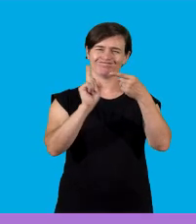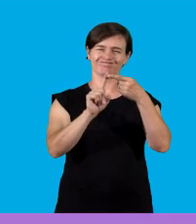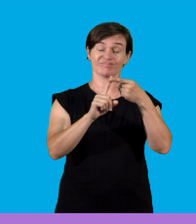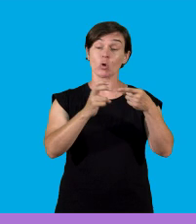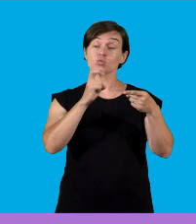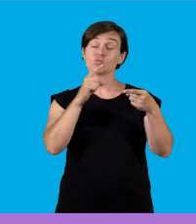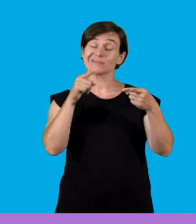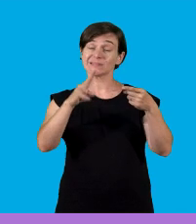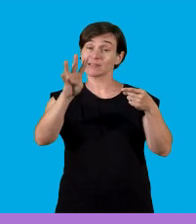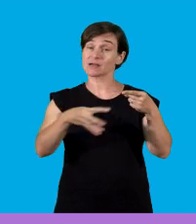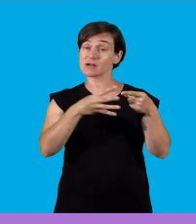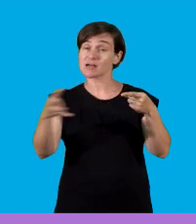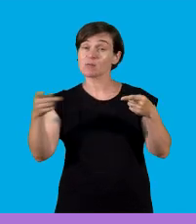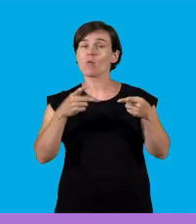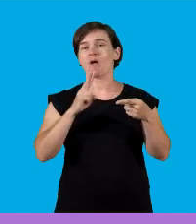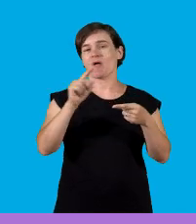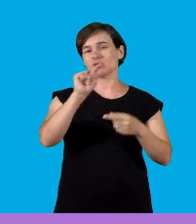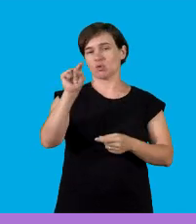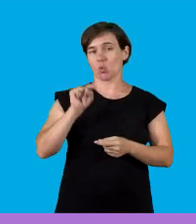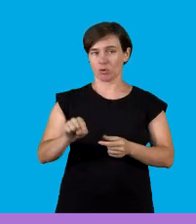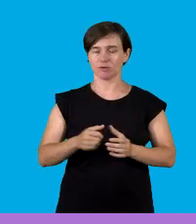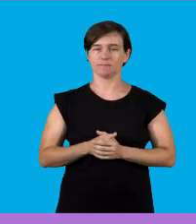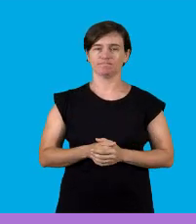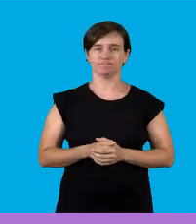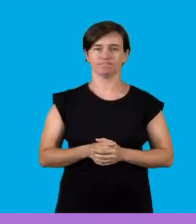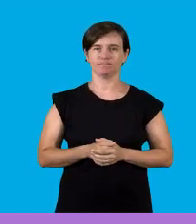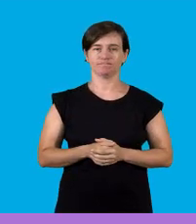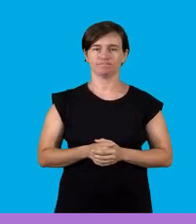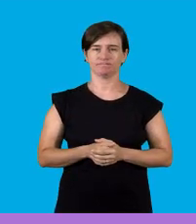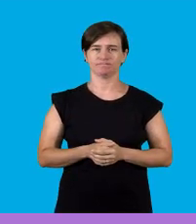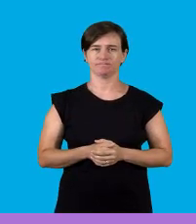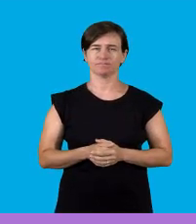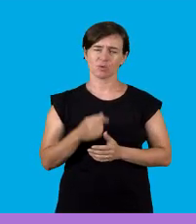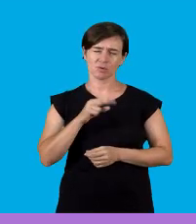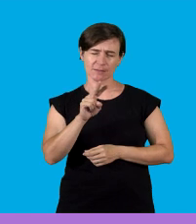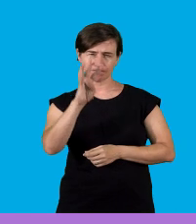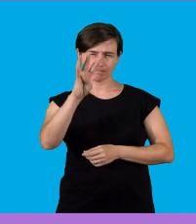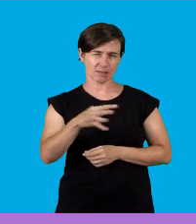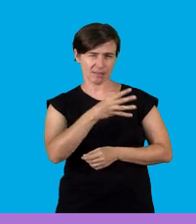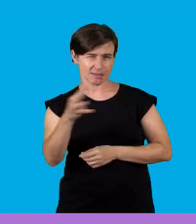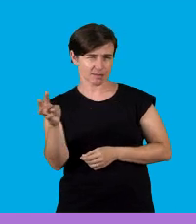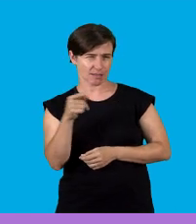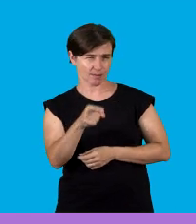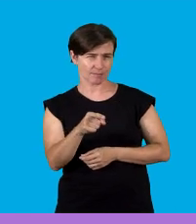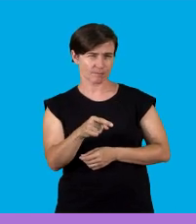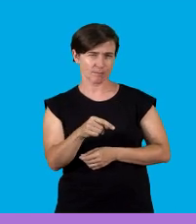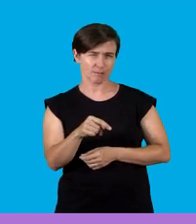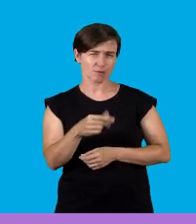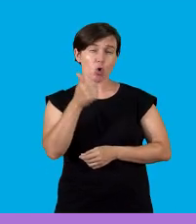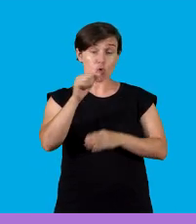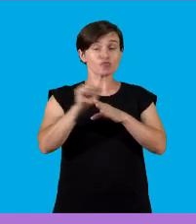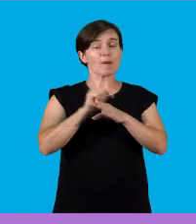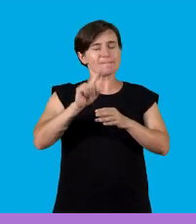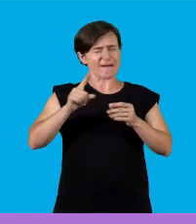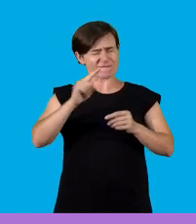use the conversion table below to answer the question that follow. Right, so looking at our conversion table, good practice, see what's